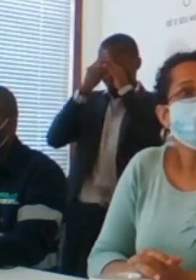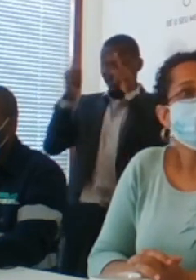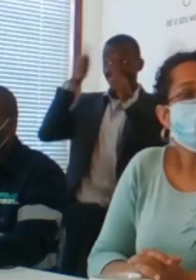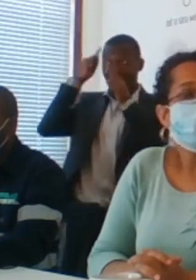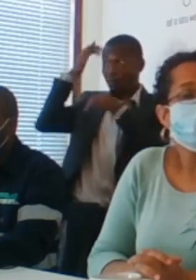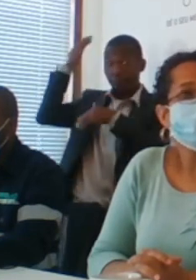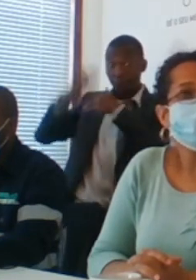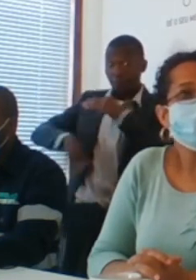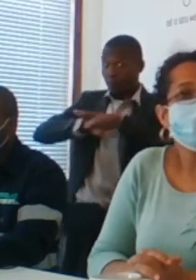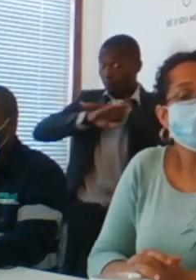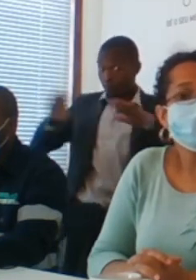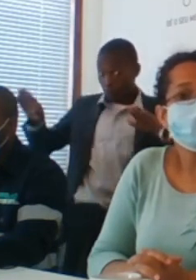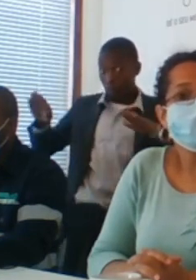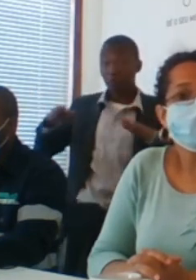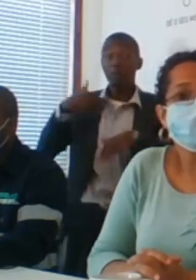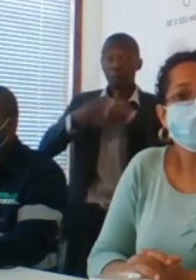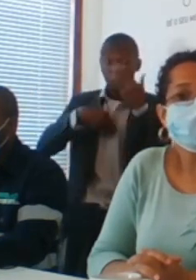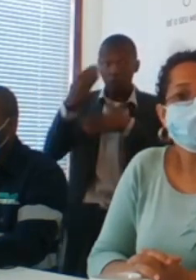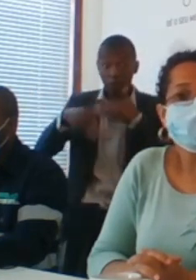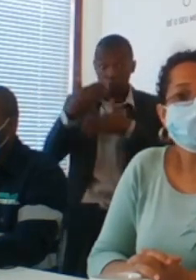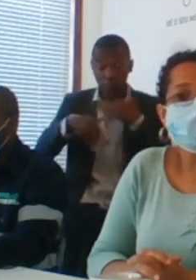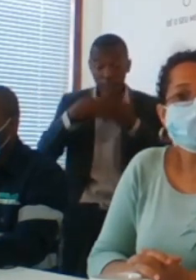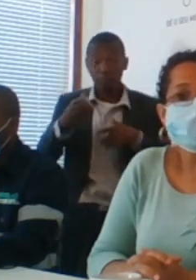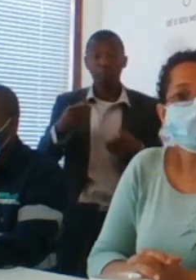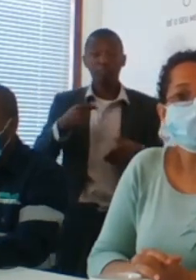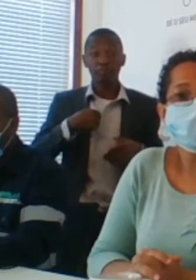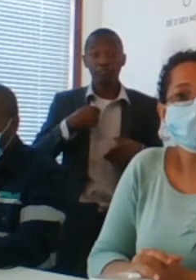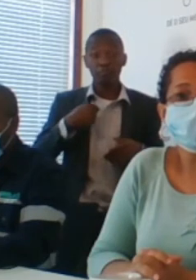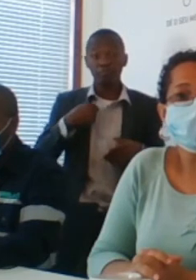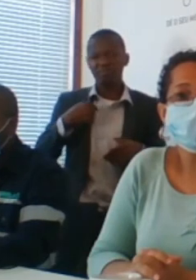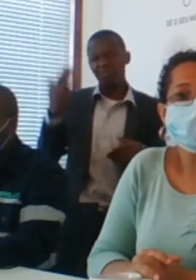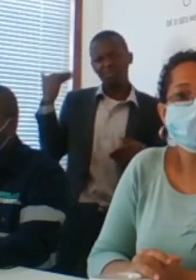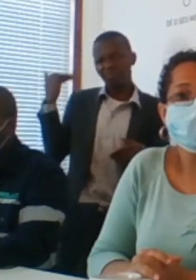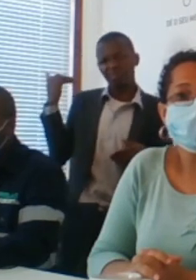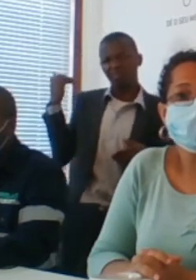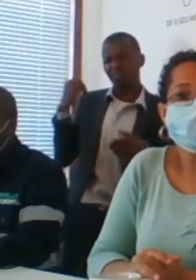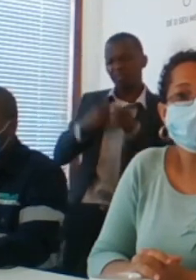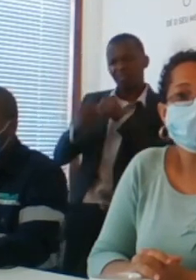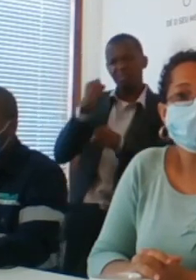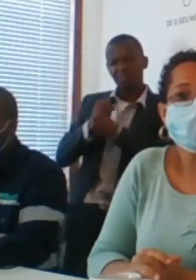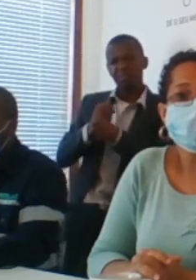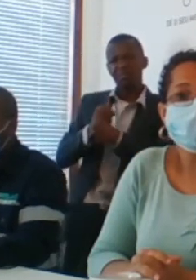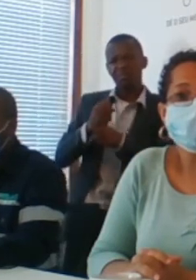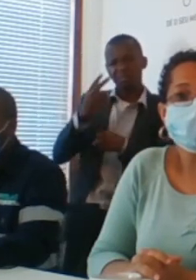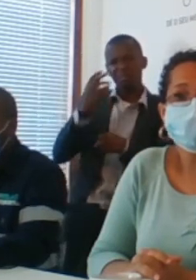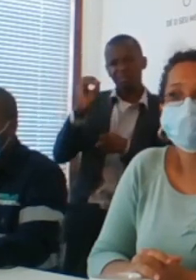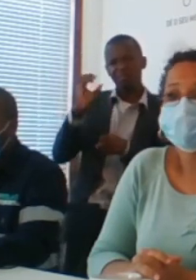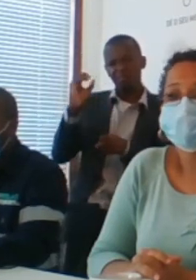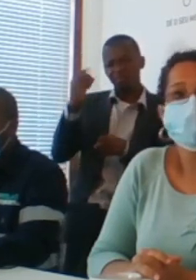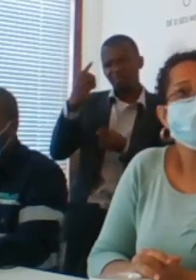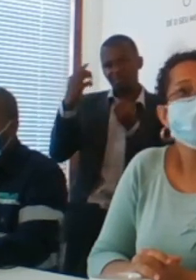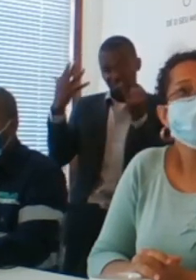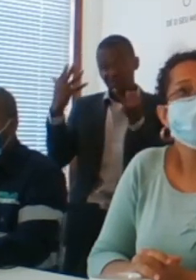education at the university since 2006. Since 2016, it's been difficult for me